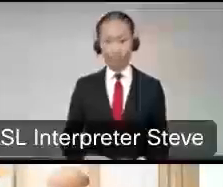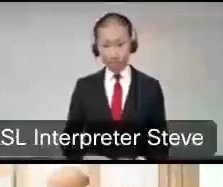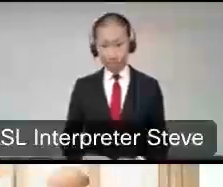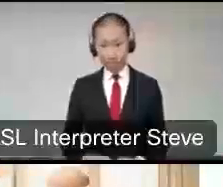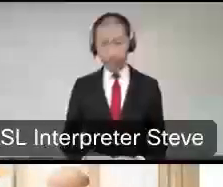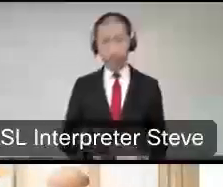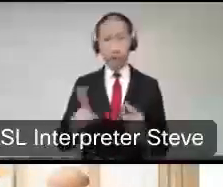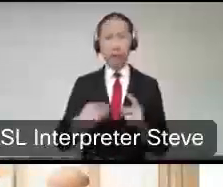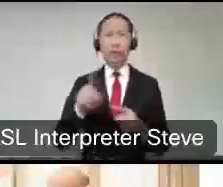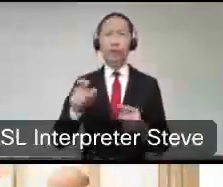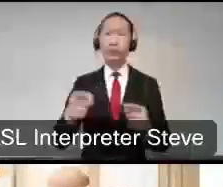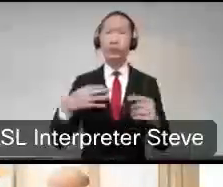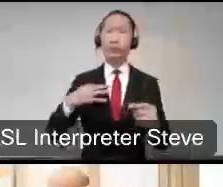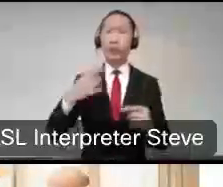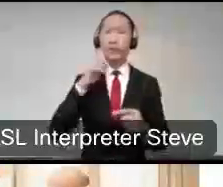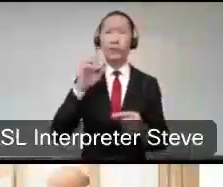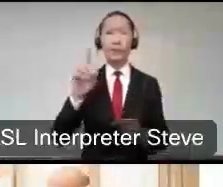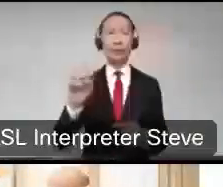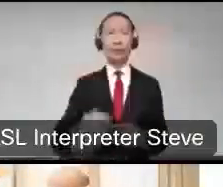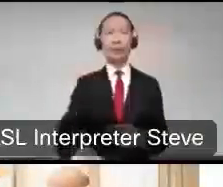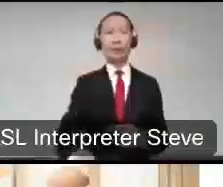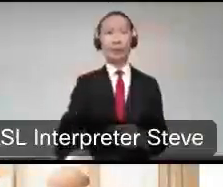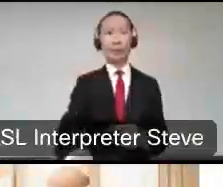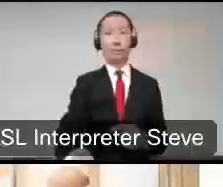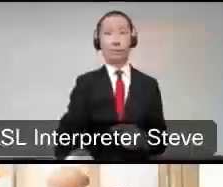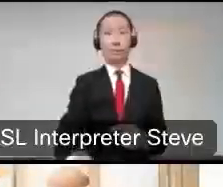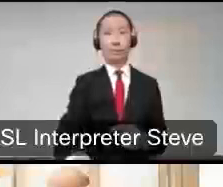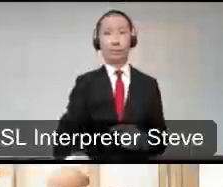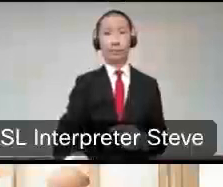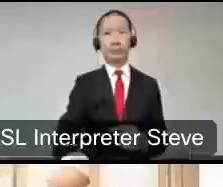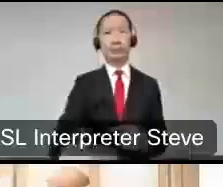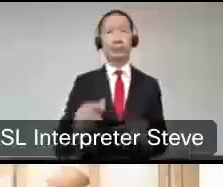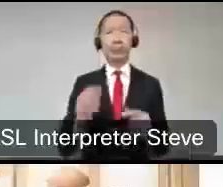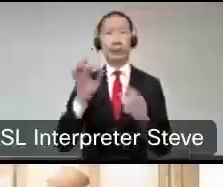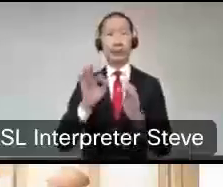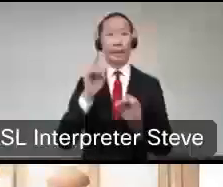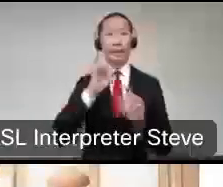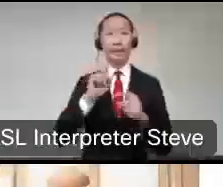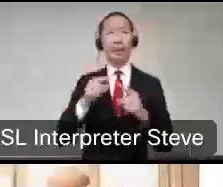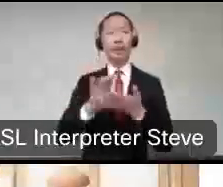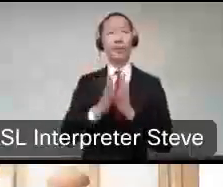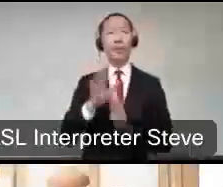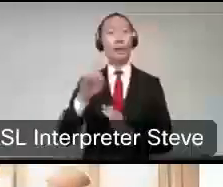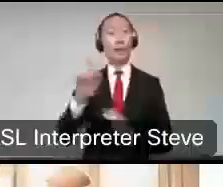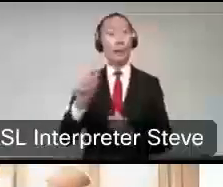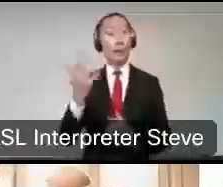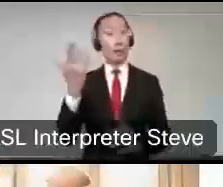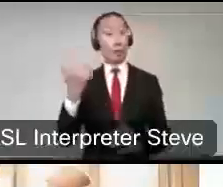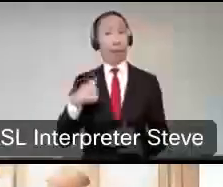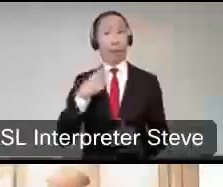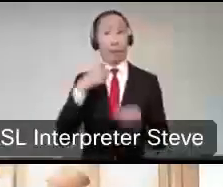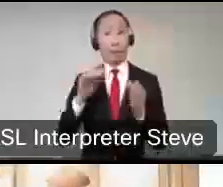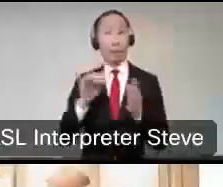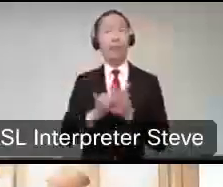So when should you apply for disability? The ideal answer is as soon as you become disabled. And the reason I say that is because